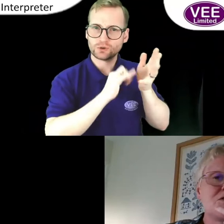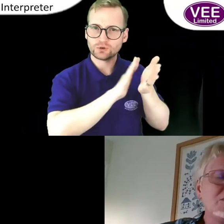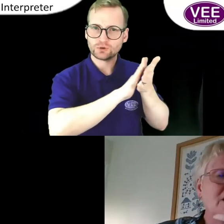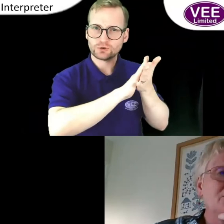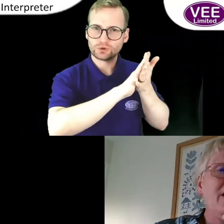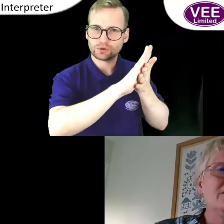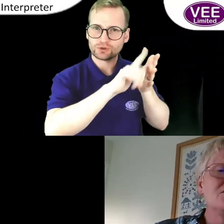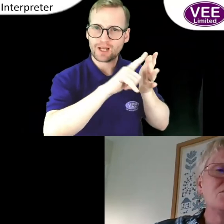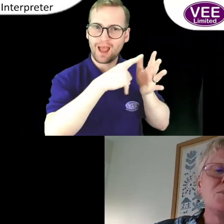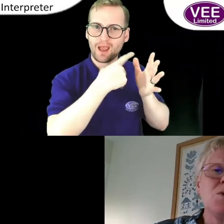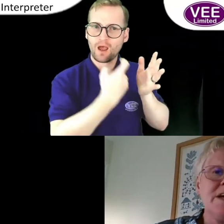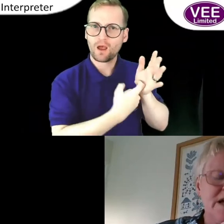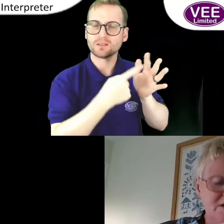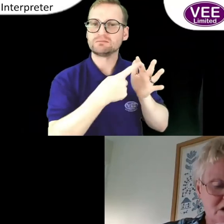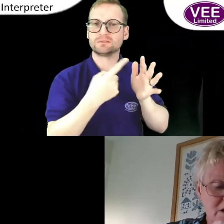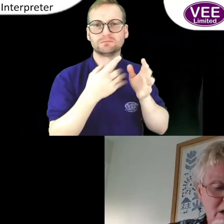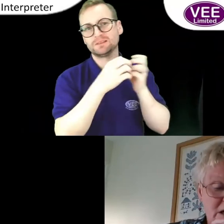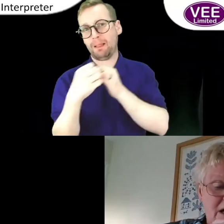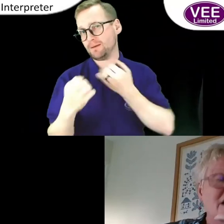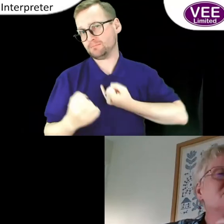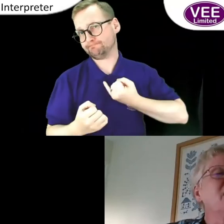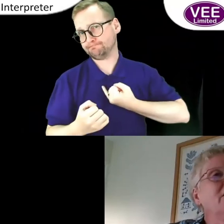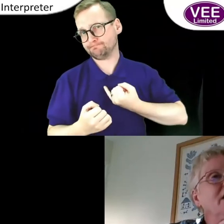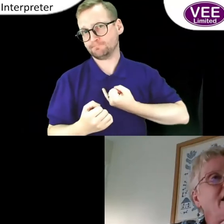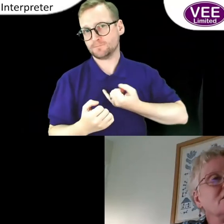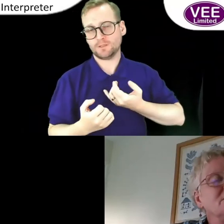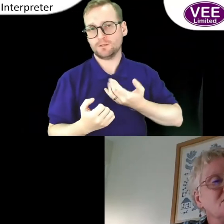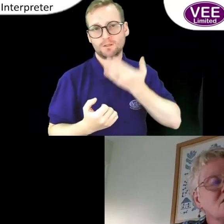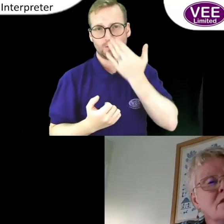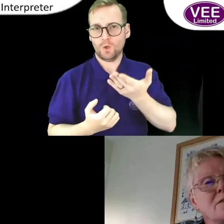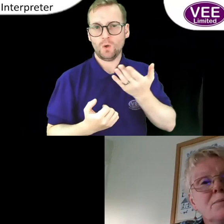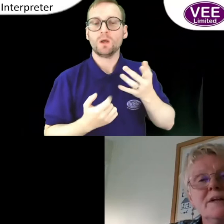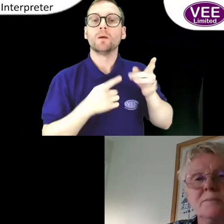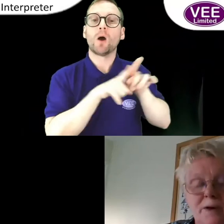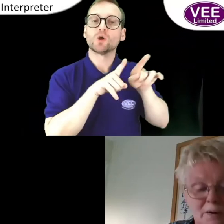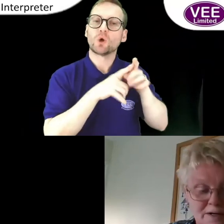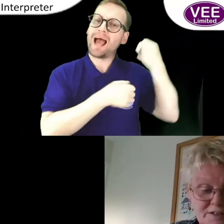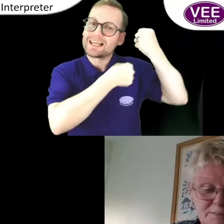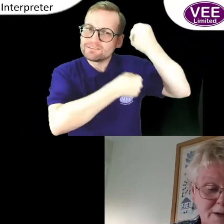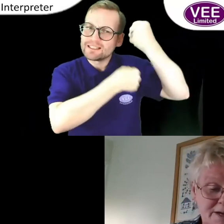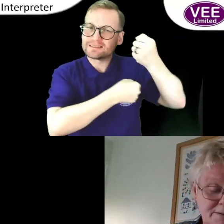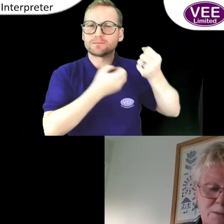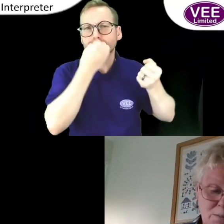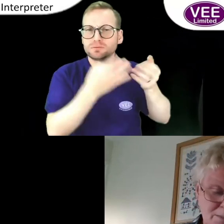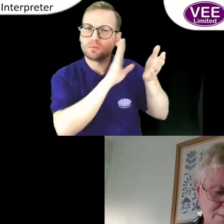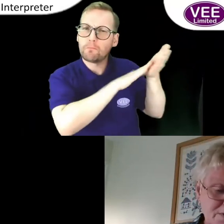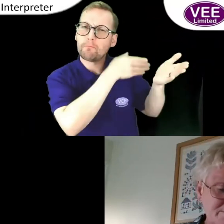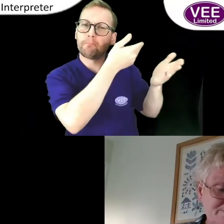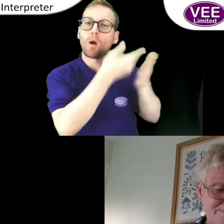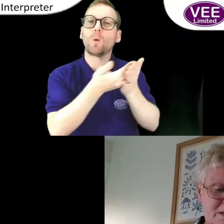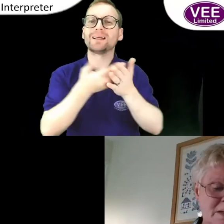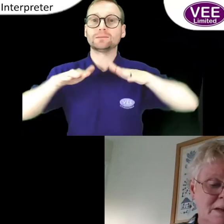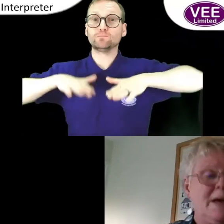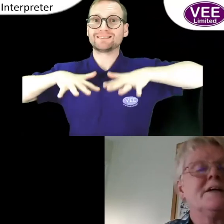has Somali parents, was born in Kenya, and is now an activist and rather brilliant poet in